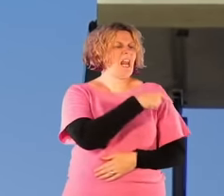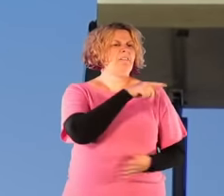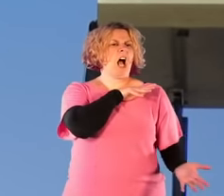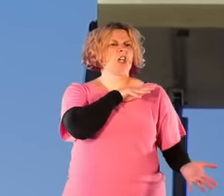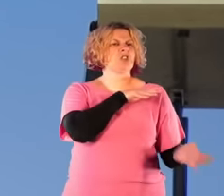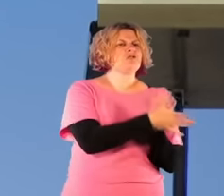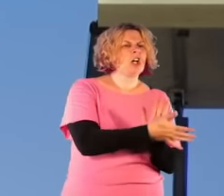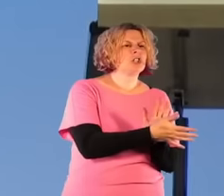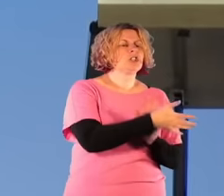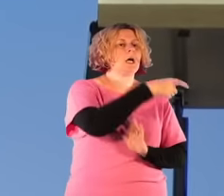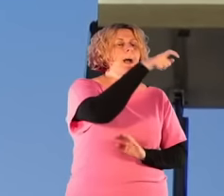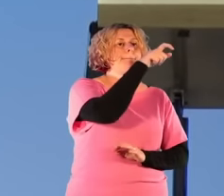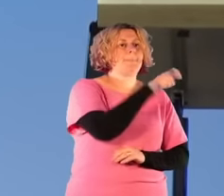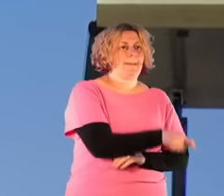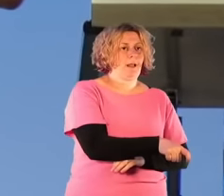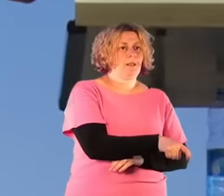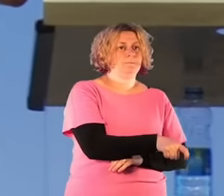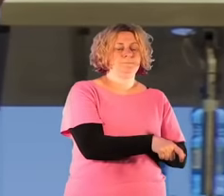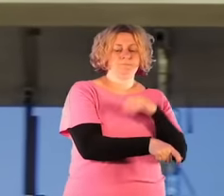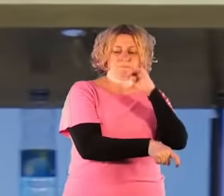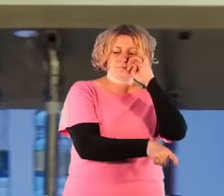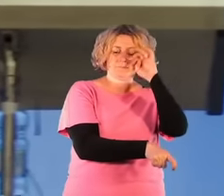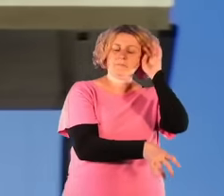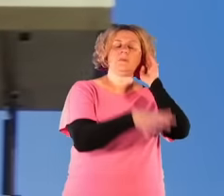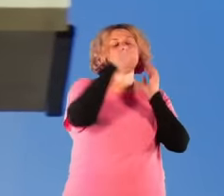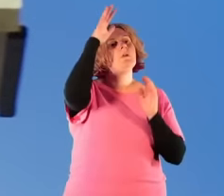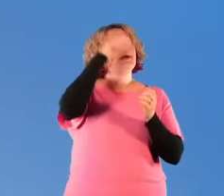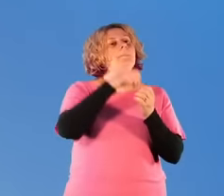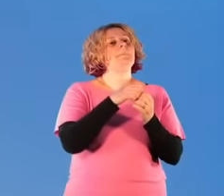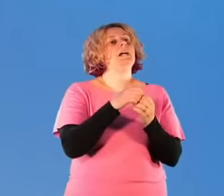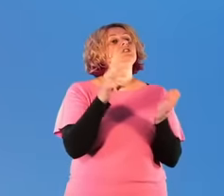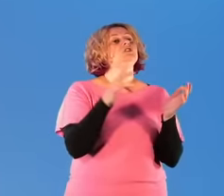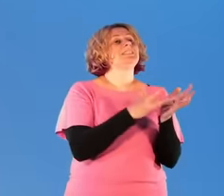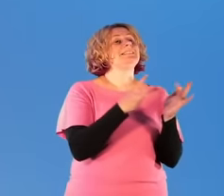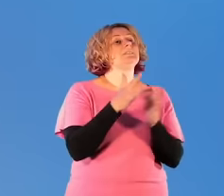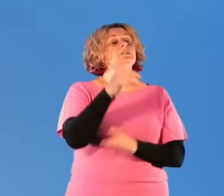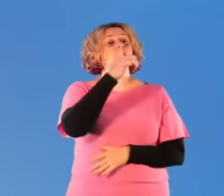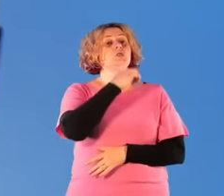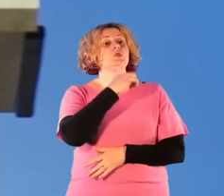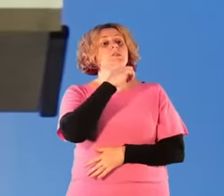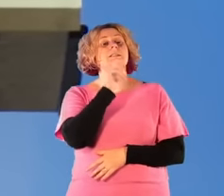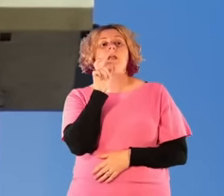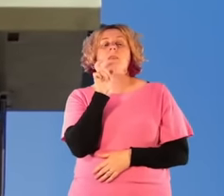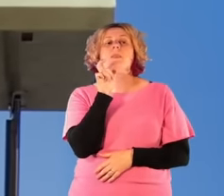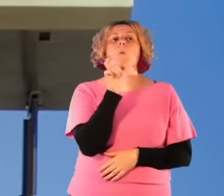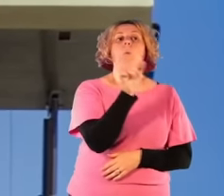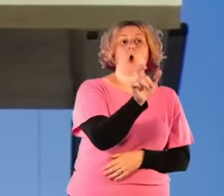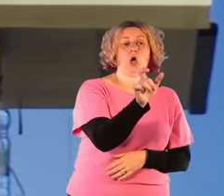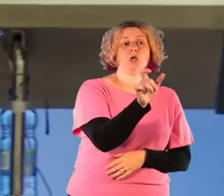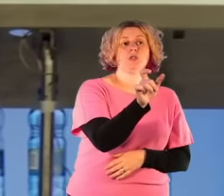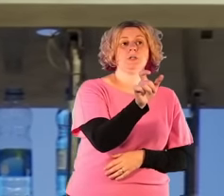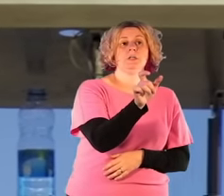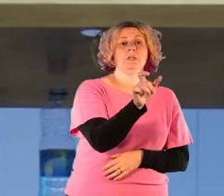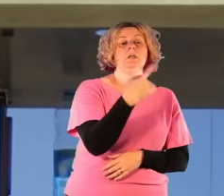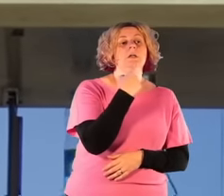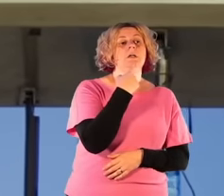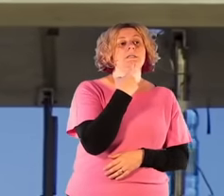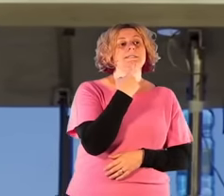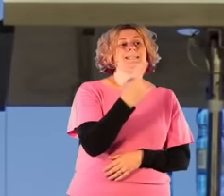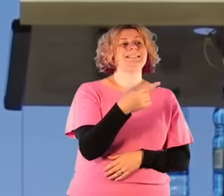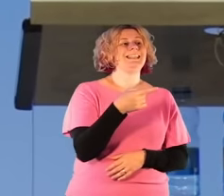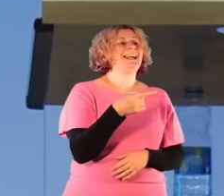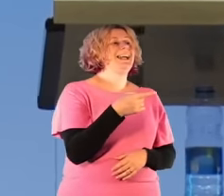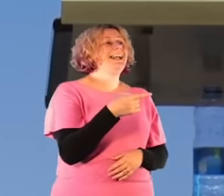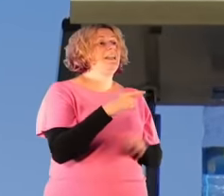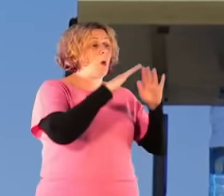They've been crushed by the world. Remember, Jesus in John's gospel uses exactly the same word. In the world, you will experience